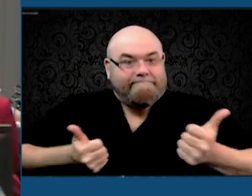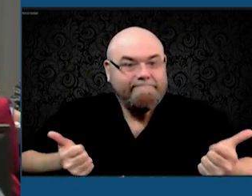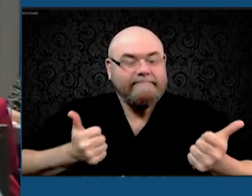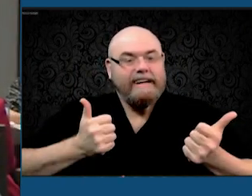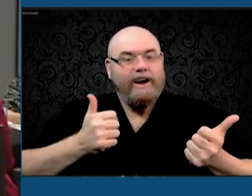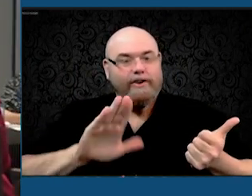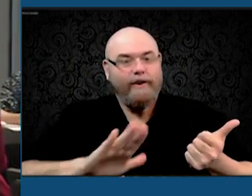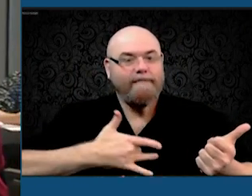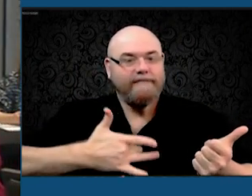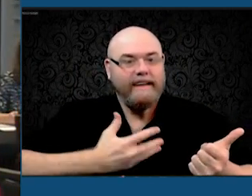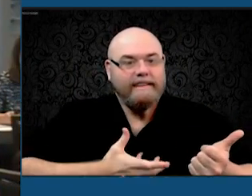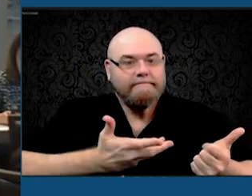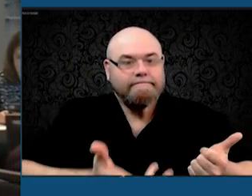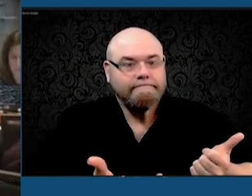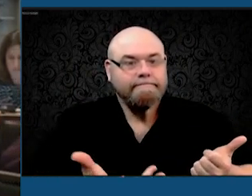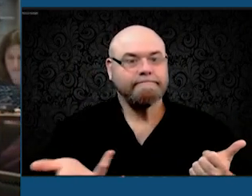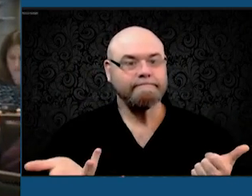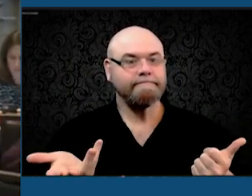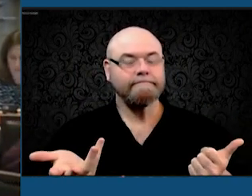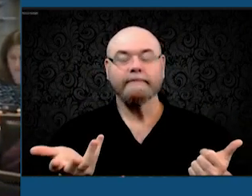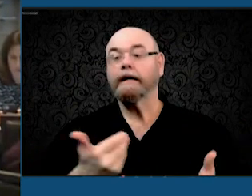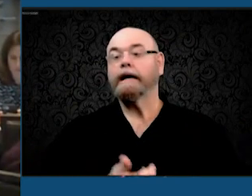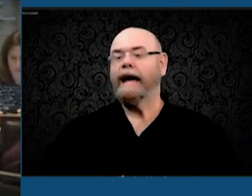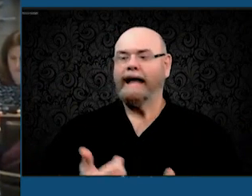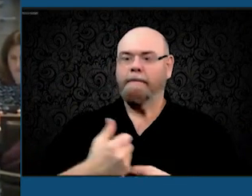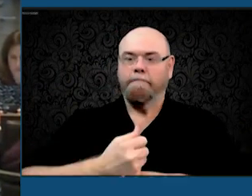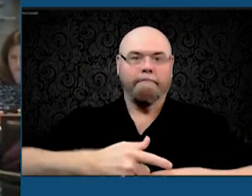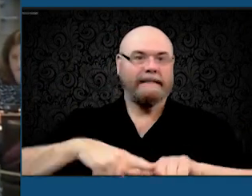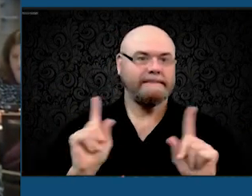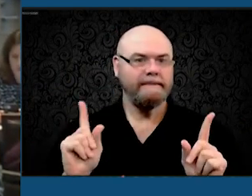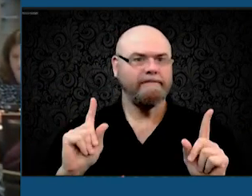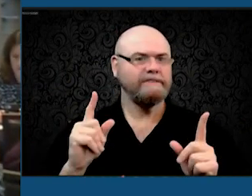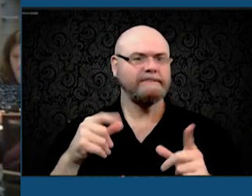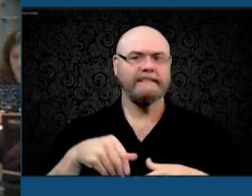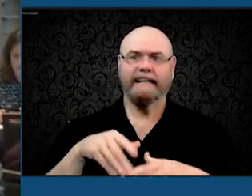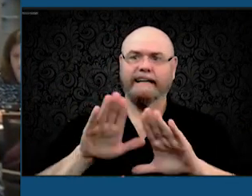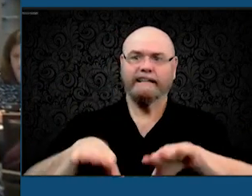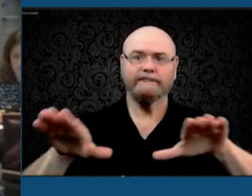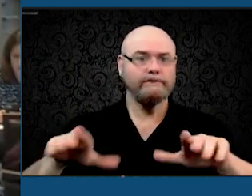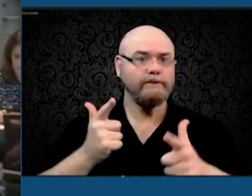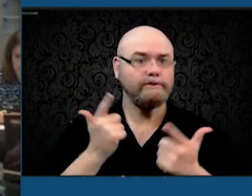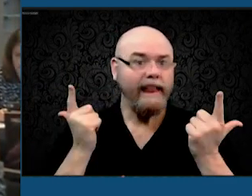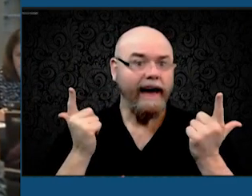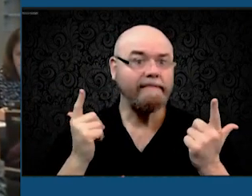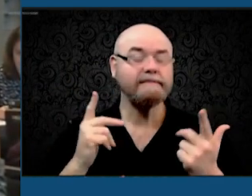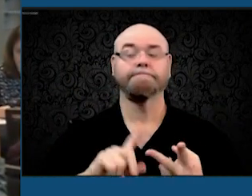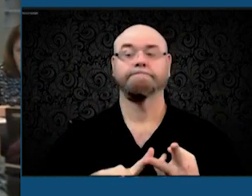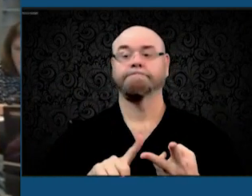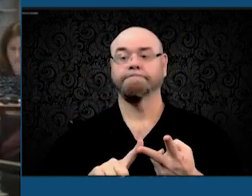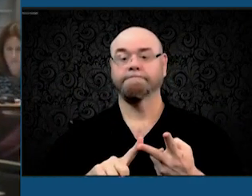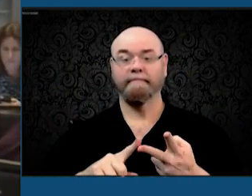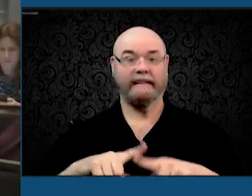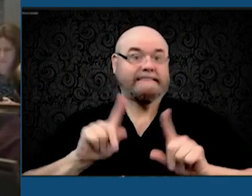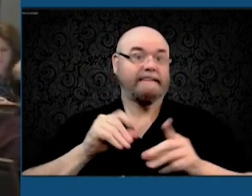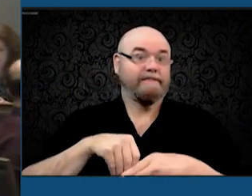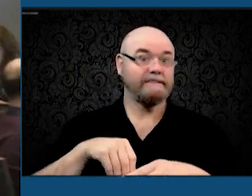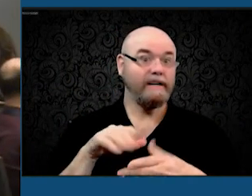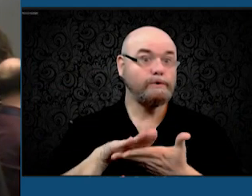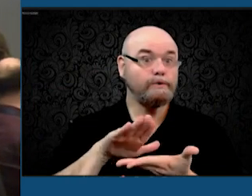it makes a difference. It makes a difference in children's lives. It makes a difference in the school climate and the classroom